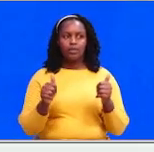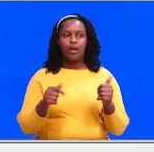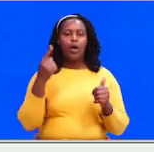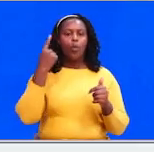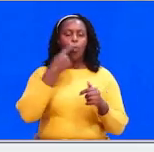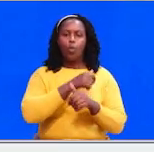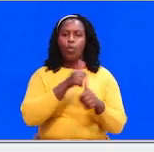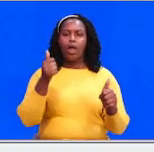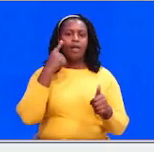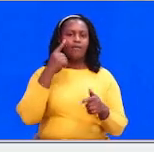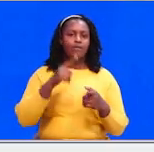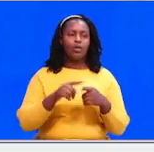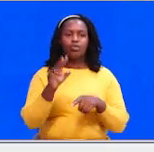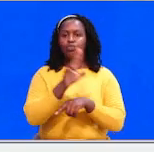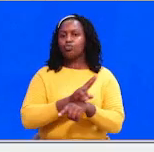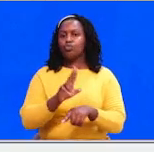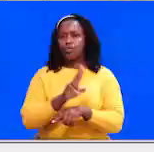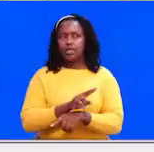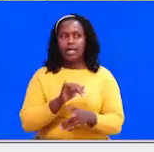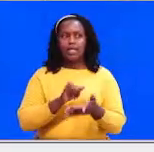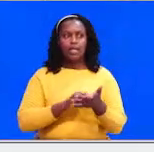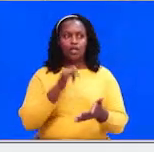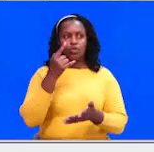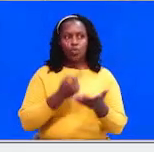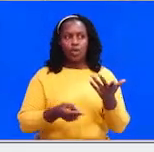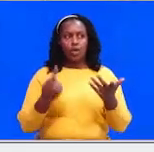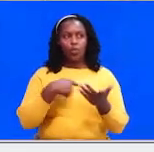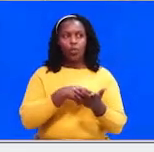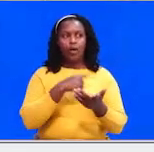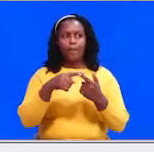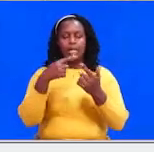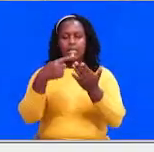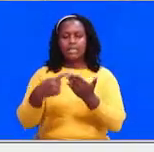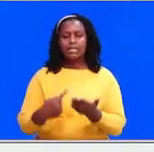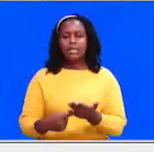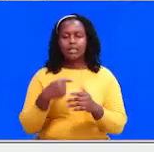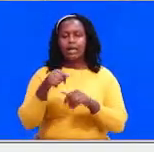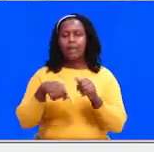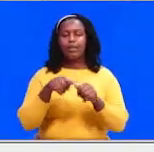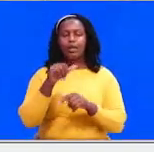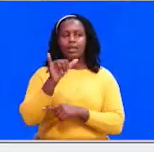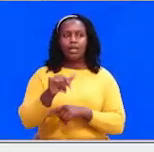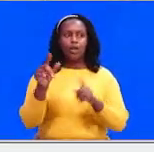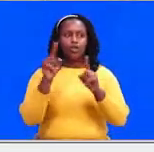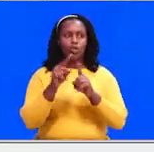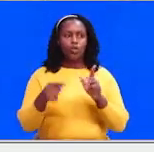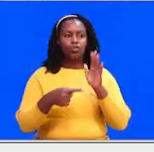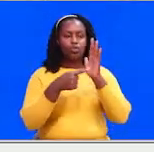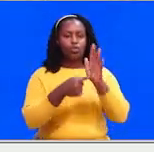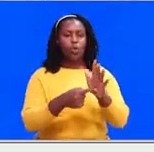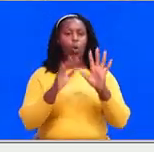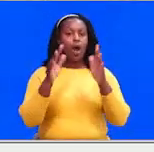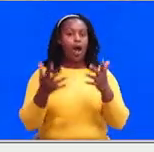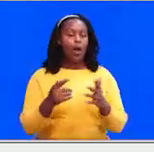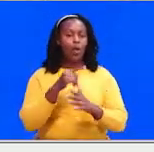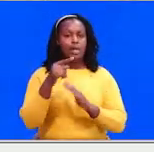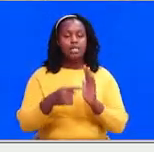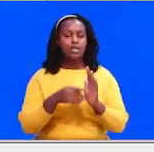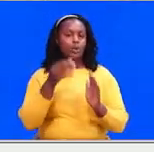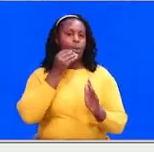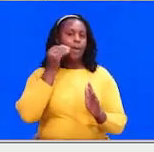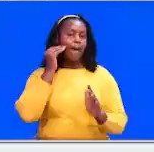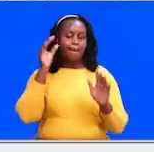for your gardens. And that's exactly why we're going to be highlighting this particular beautiful garden that you're seeing. I'm standing in a home in